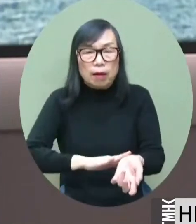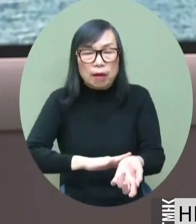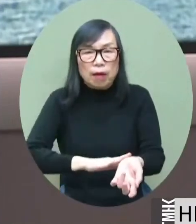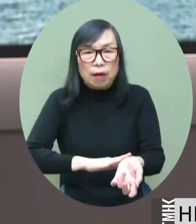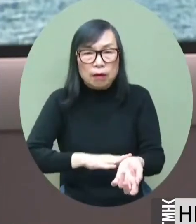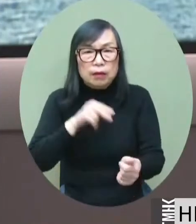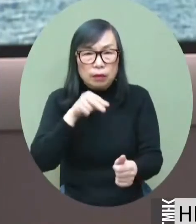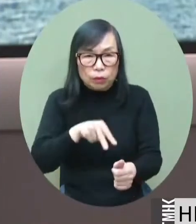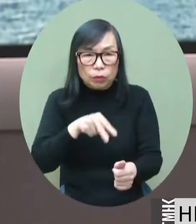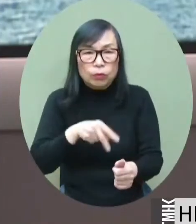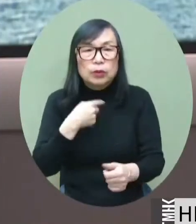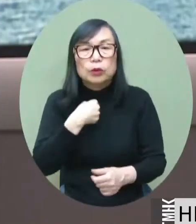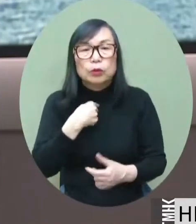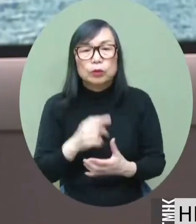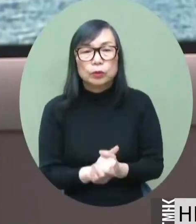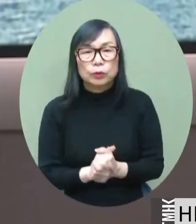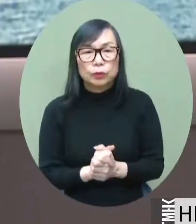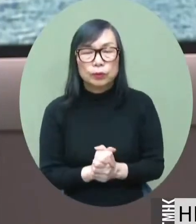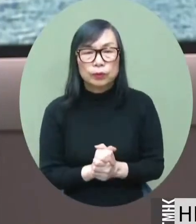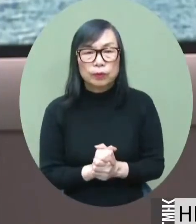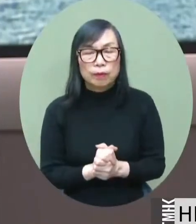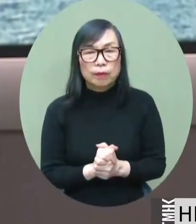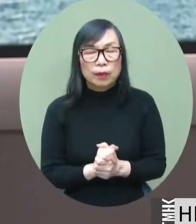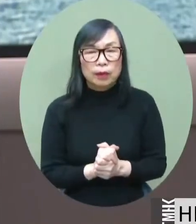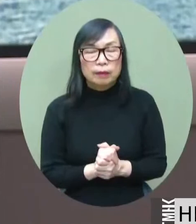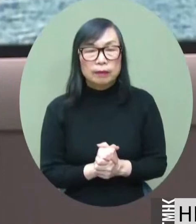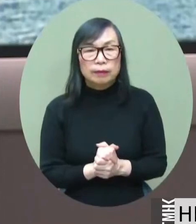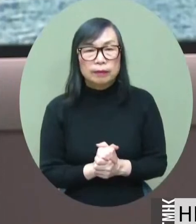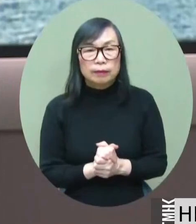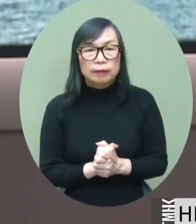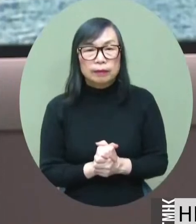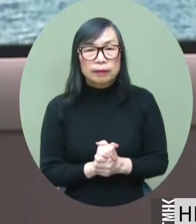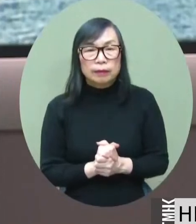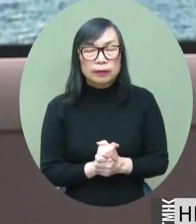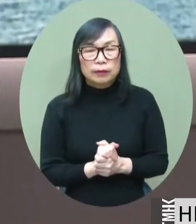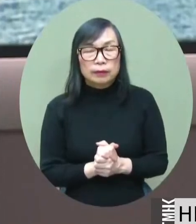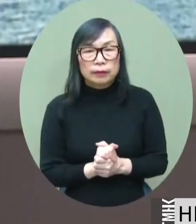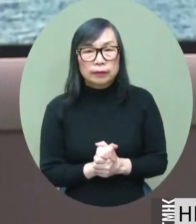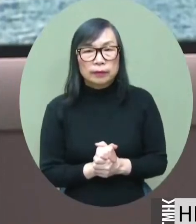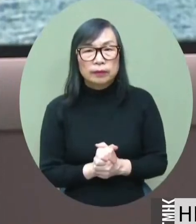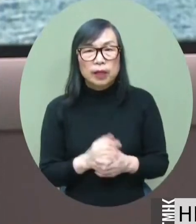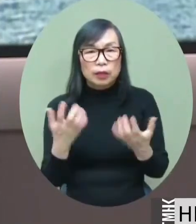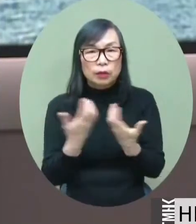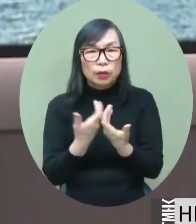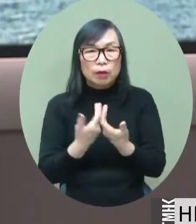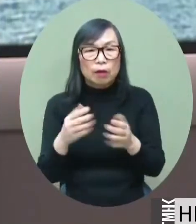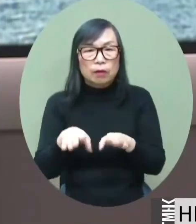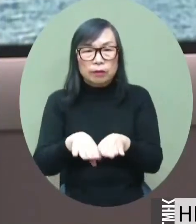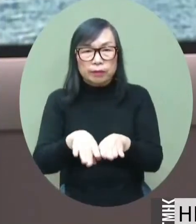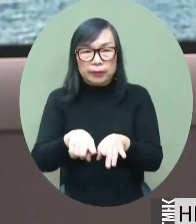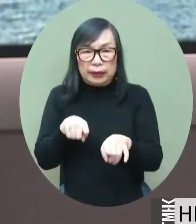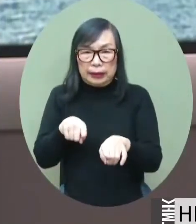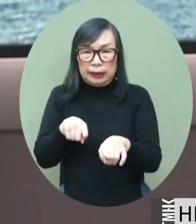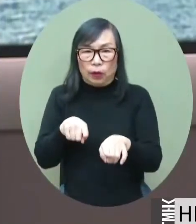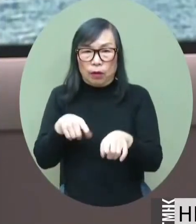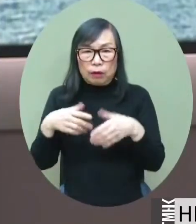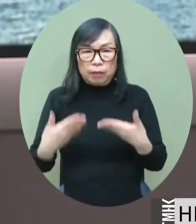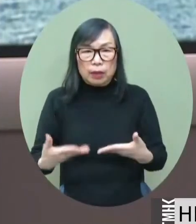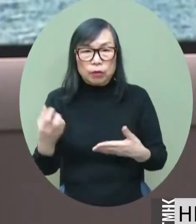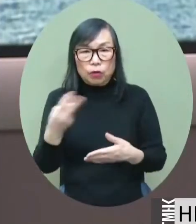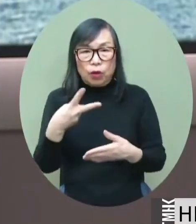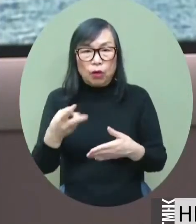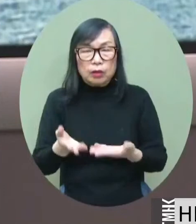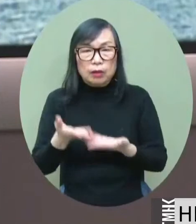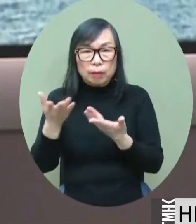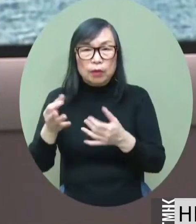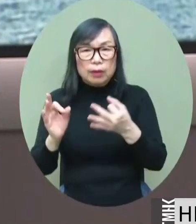stoma, and he was a chronic patient and needed to be well cared for on a long-term basis. Because of